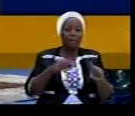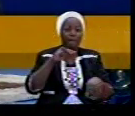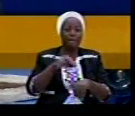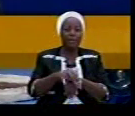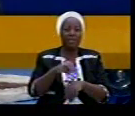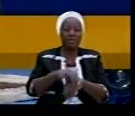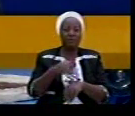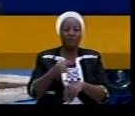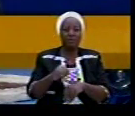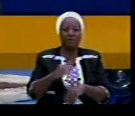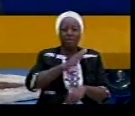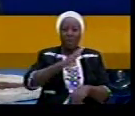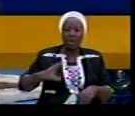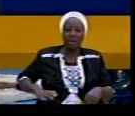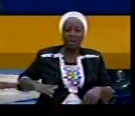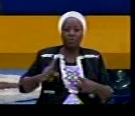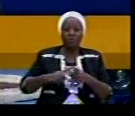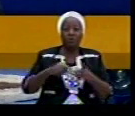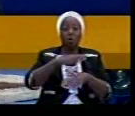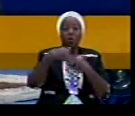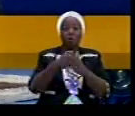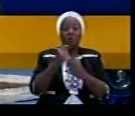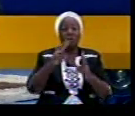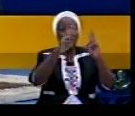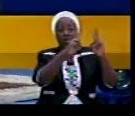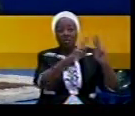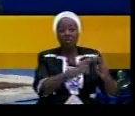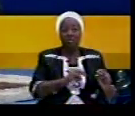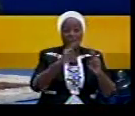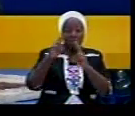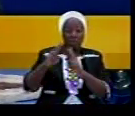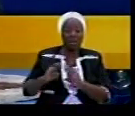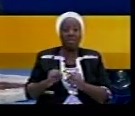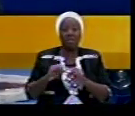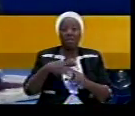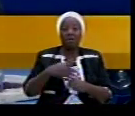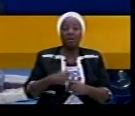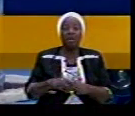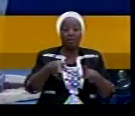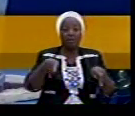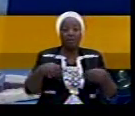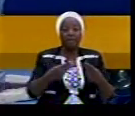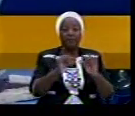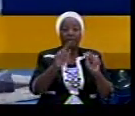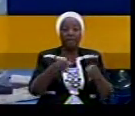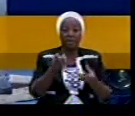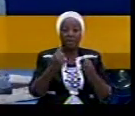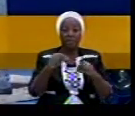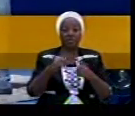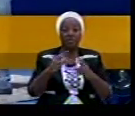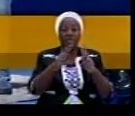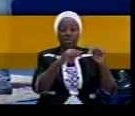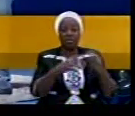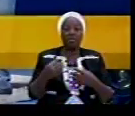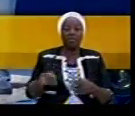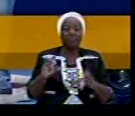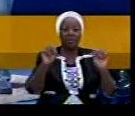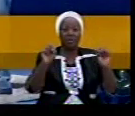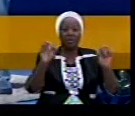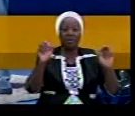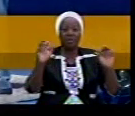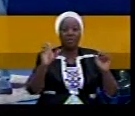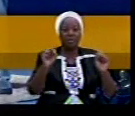Christ to the whole city. Philip came to the city of Samaria. As I come to